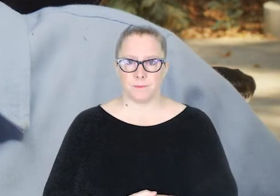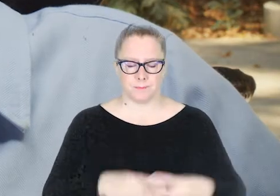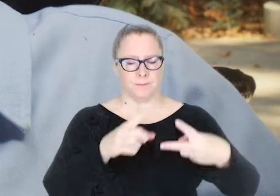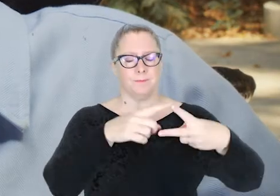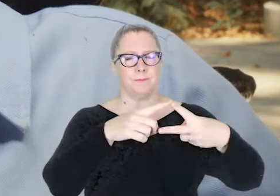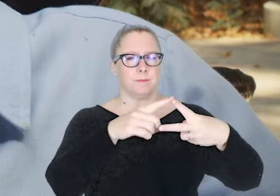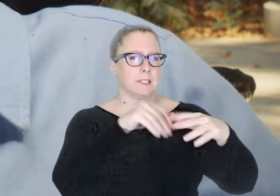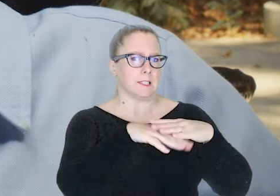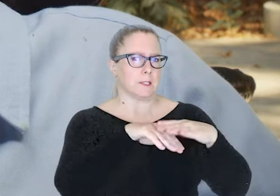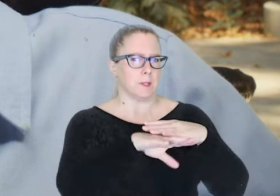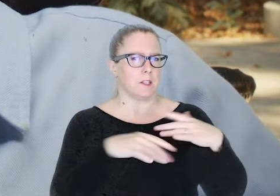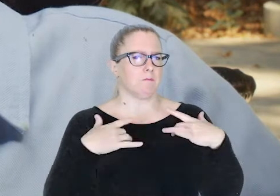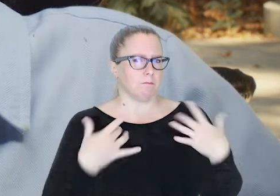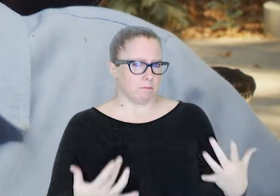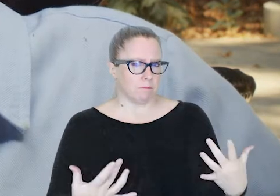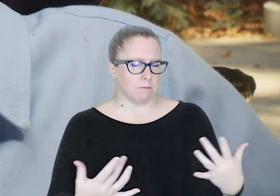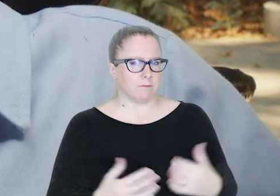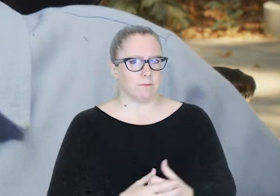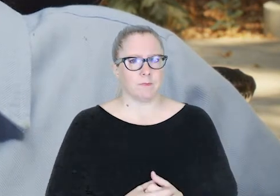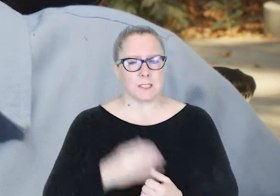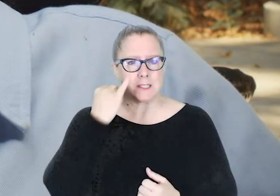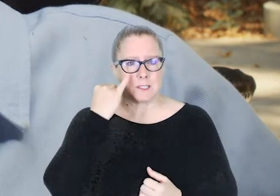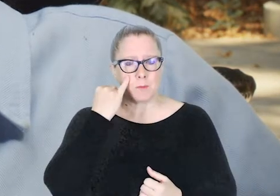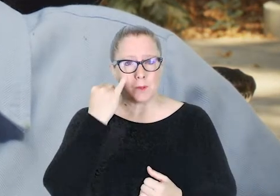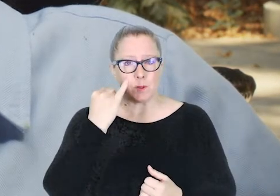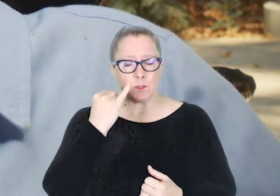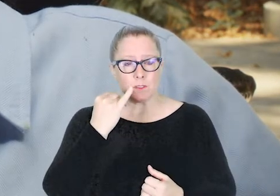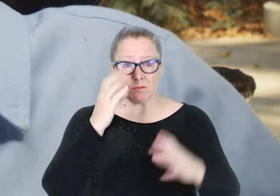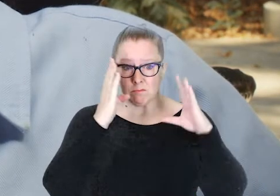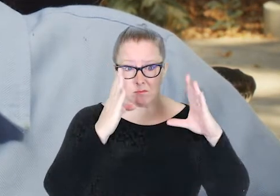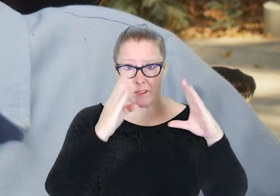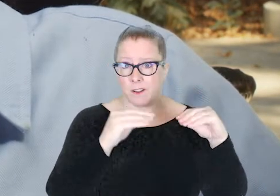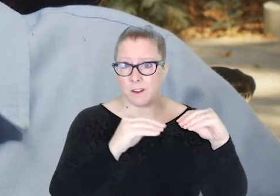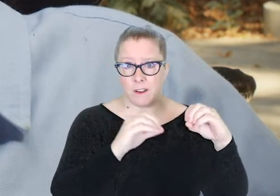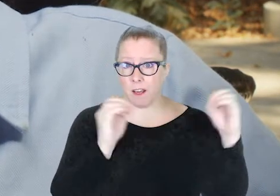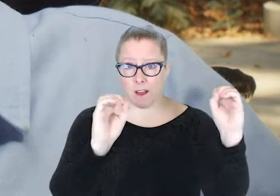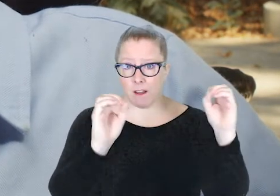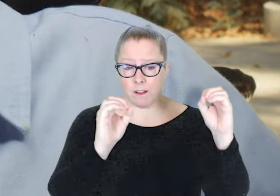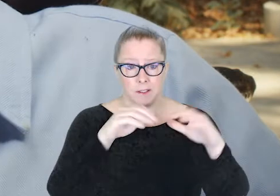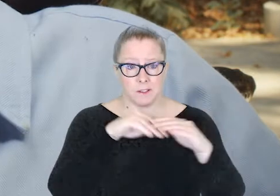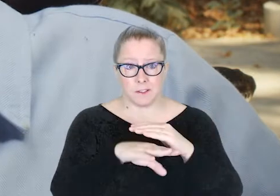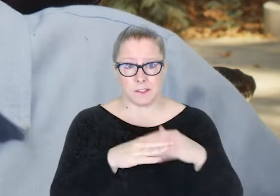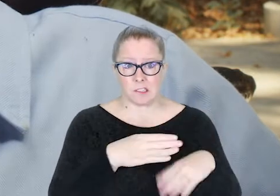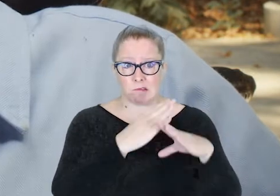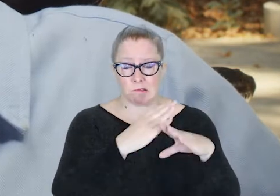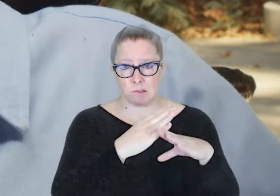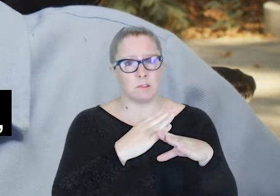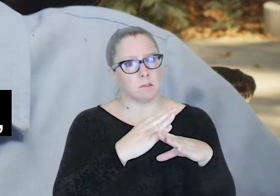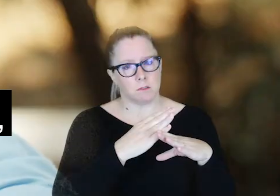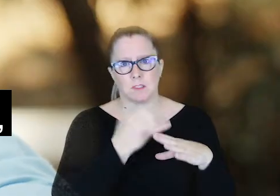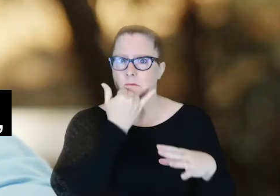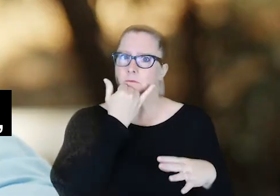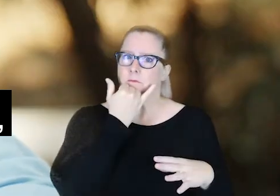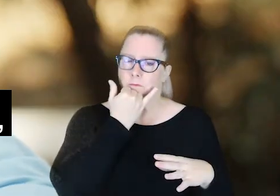What are the various types of accessibility? And what are the consequences when we don't pay attention to